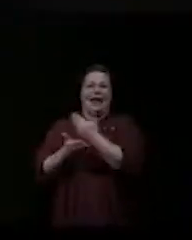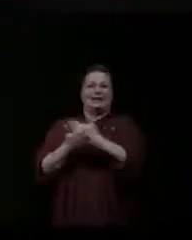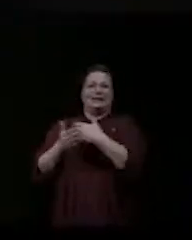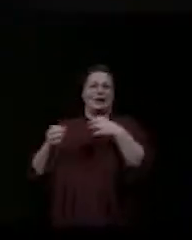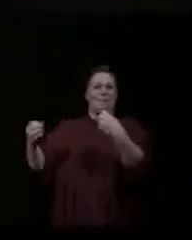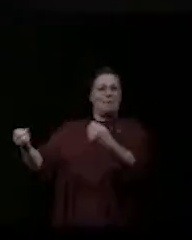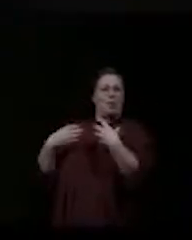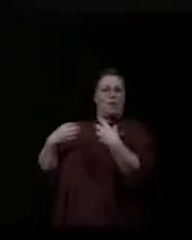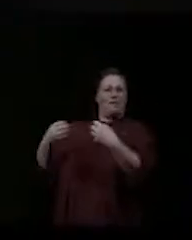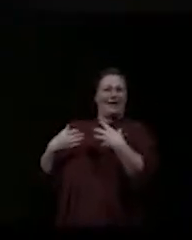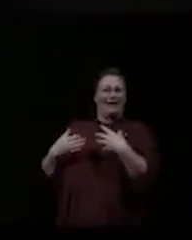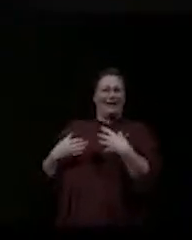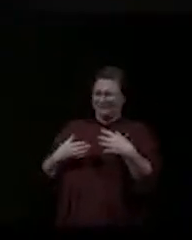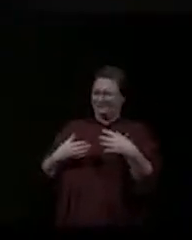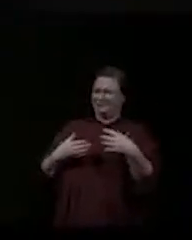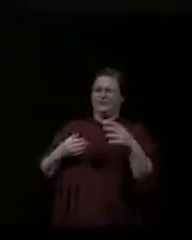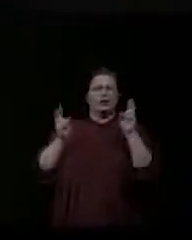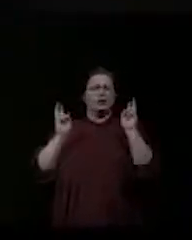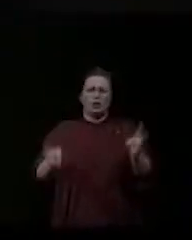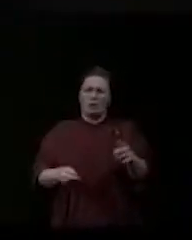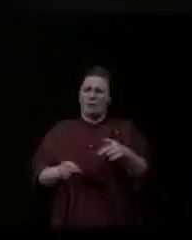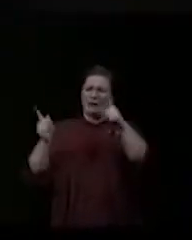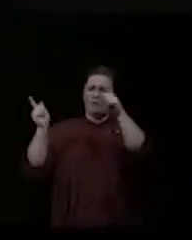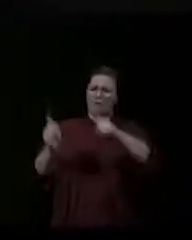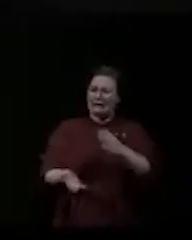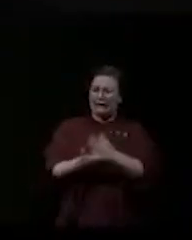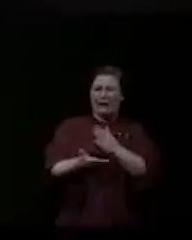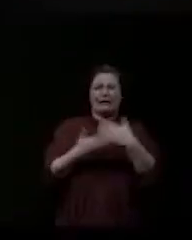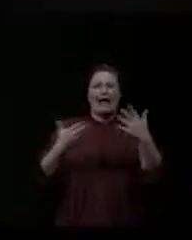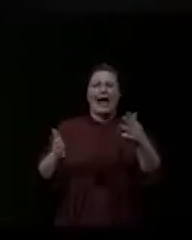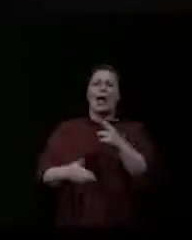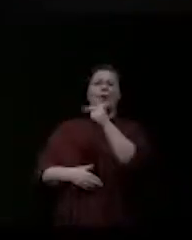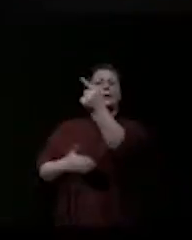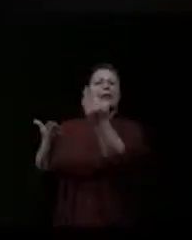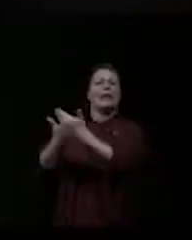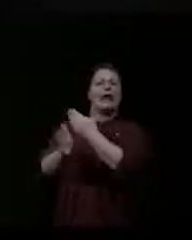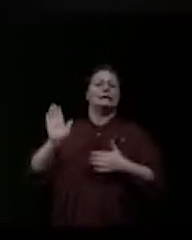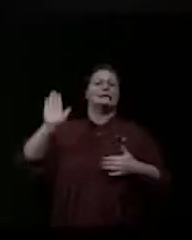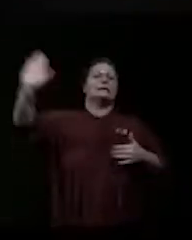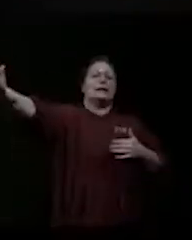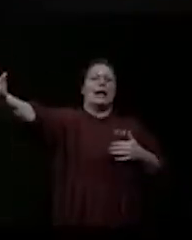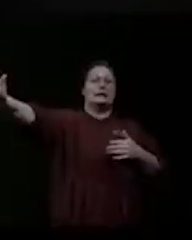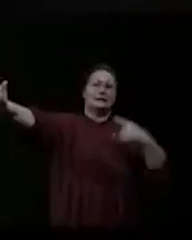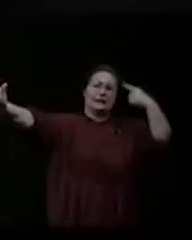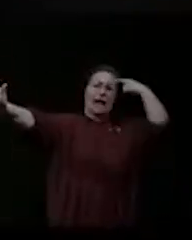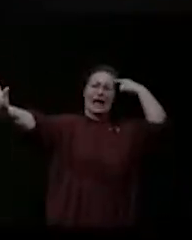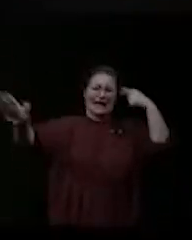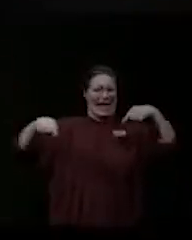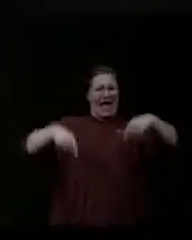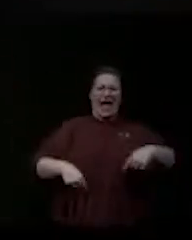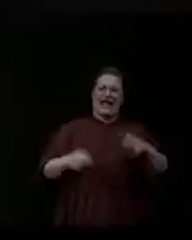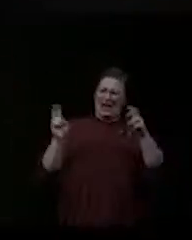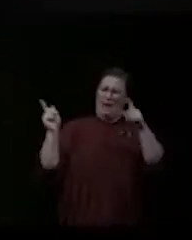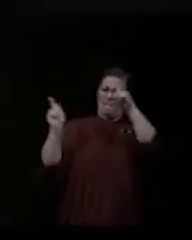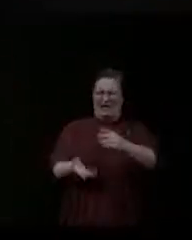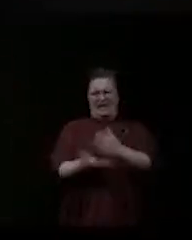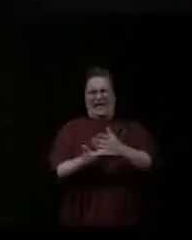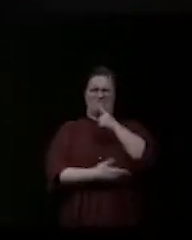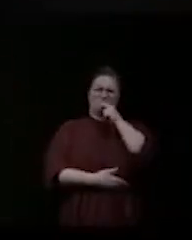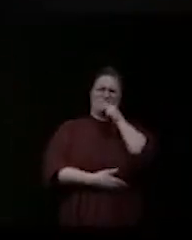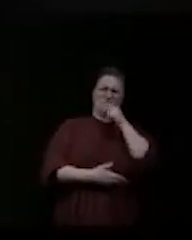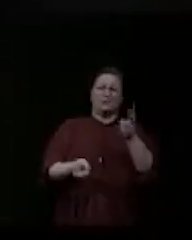as if human rights are a foreign concept. National security